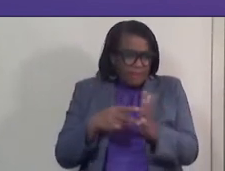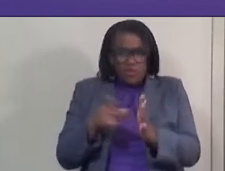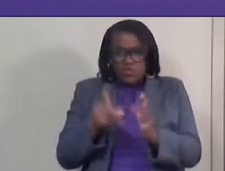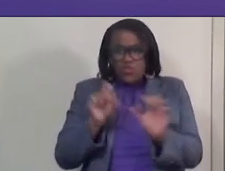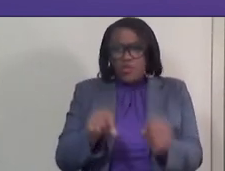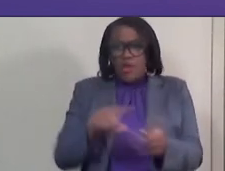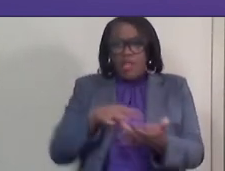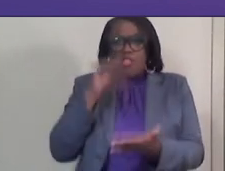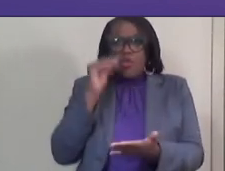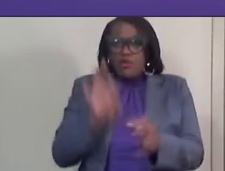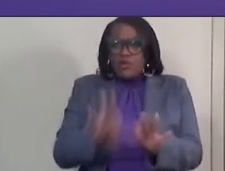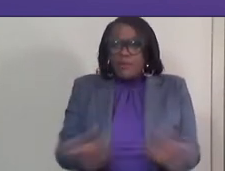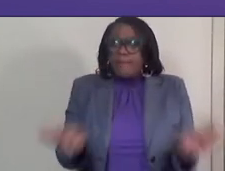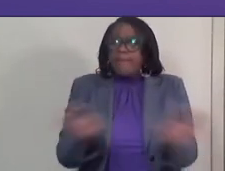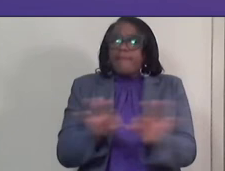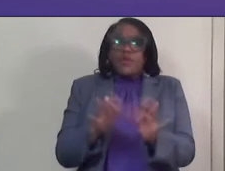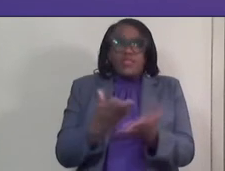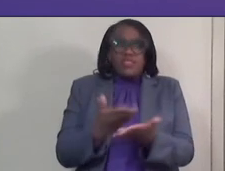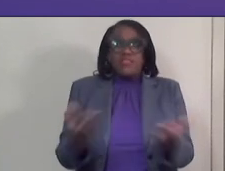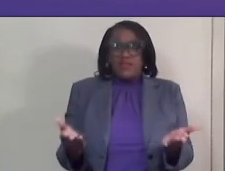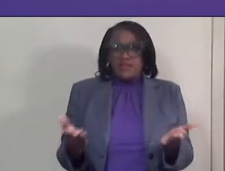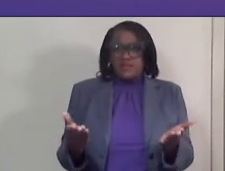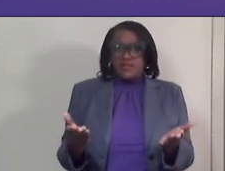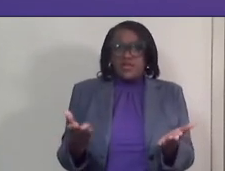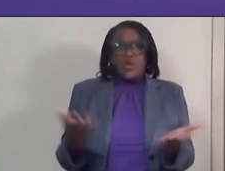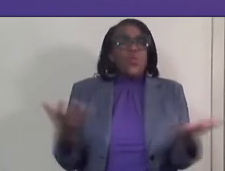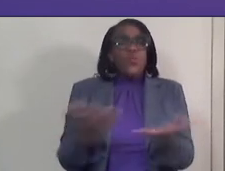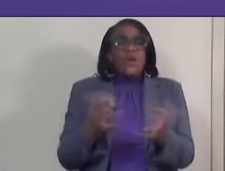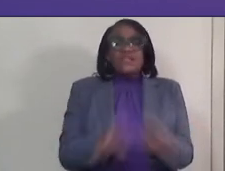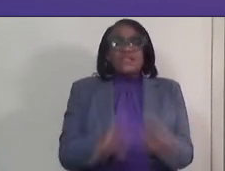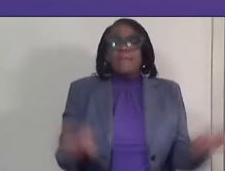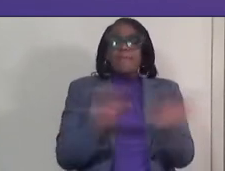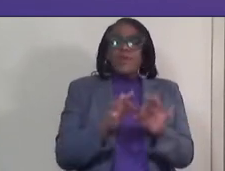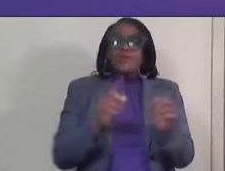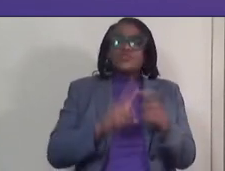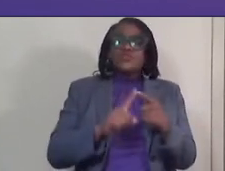important to those community members that perhaps feel silent,